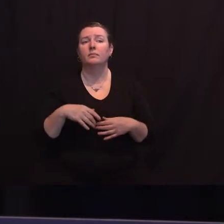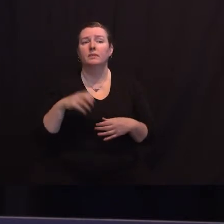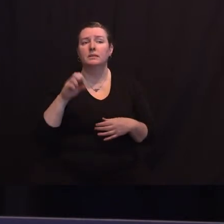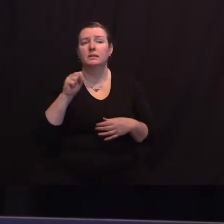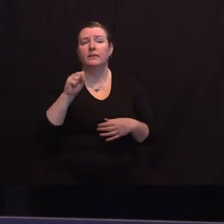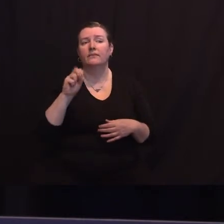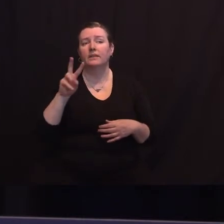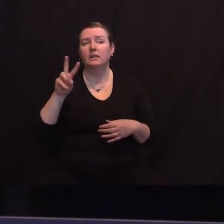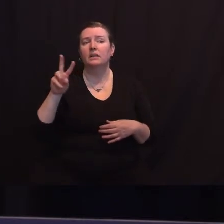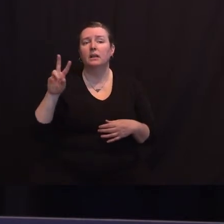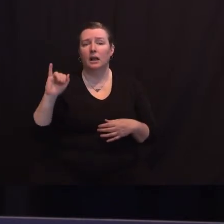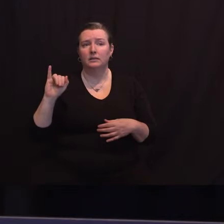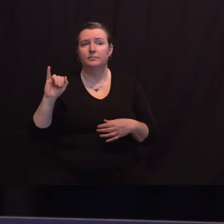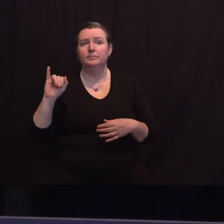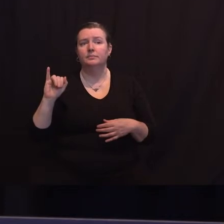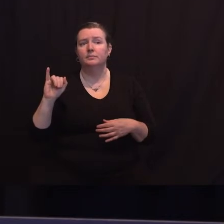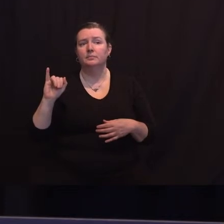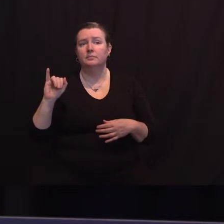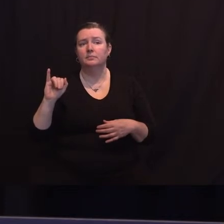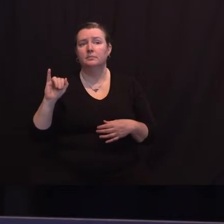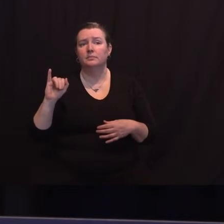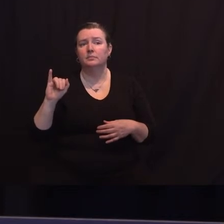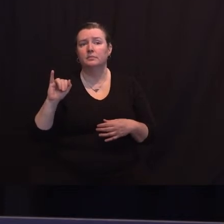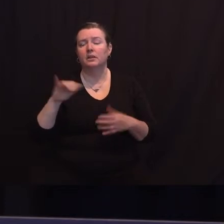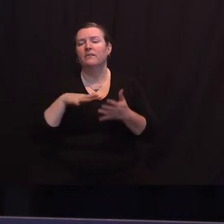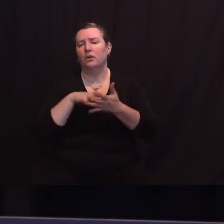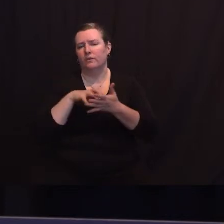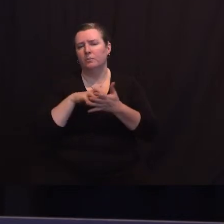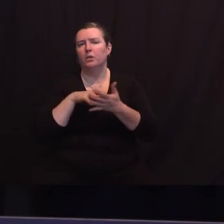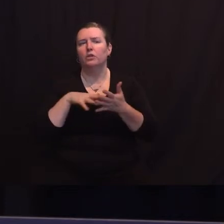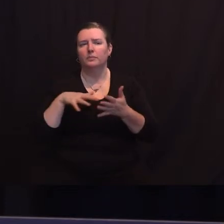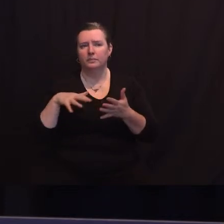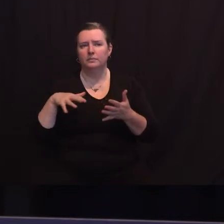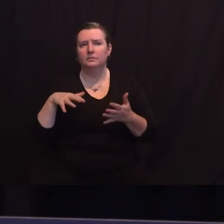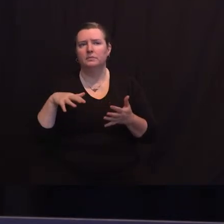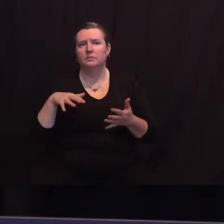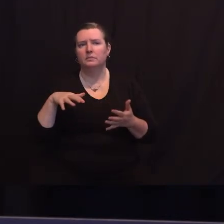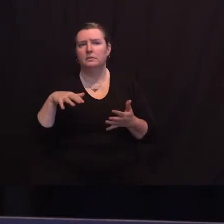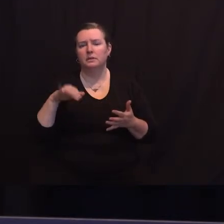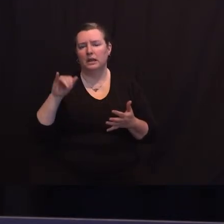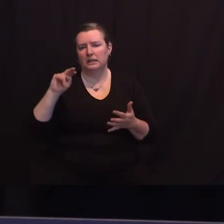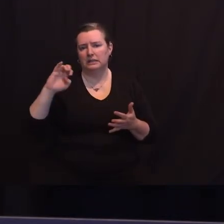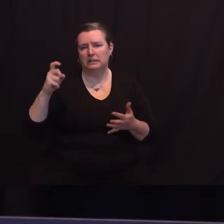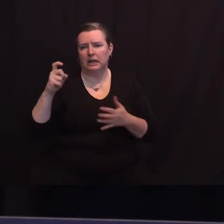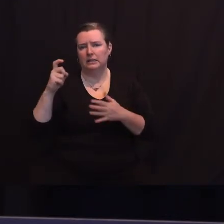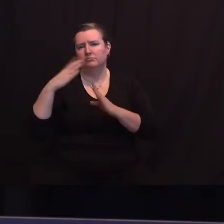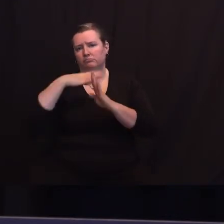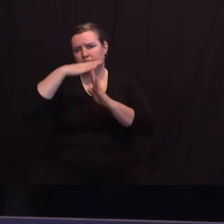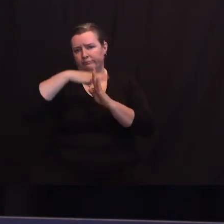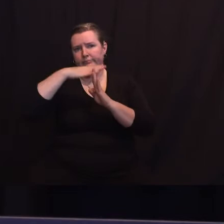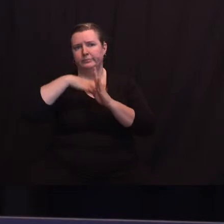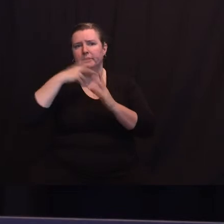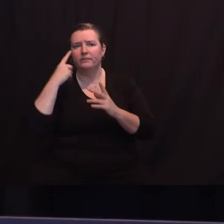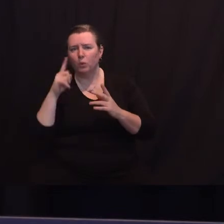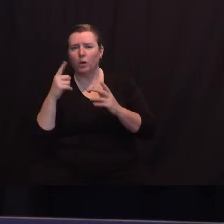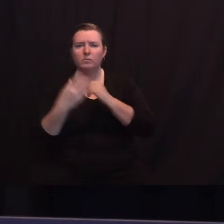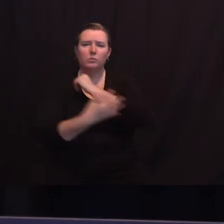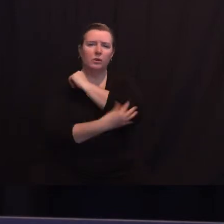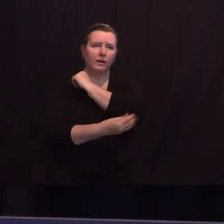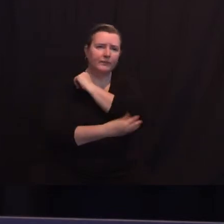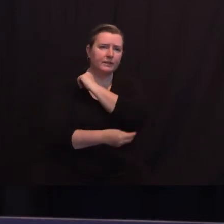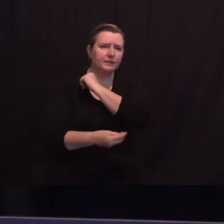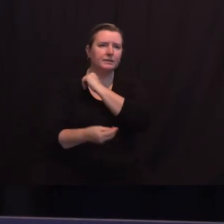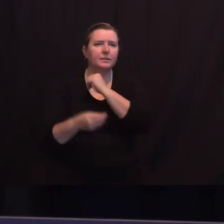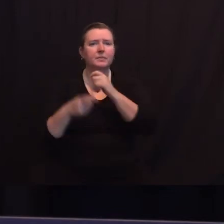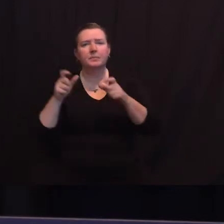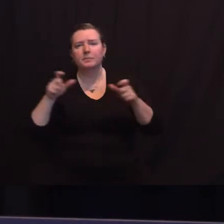Vulnerability Index, which takes in the percent of poverty, percent of individuals from communities of color,